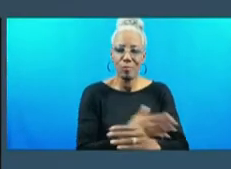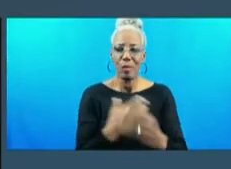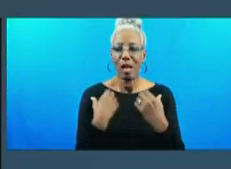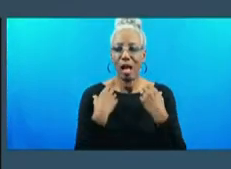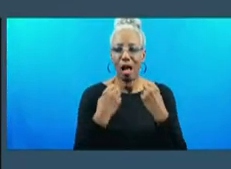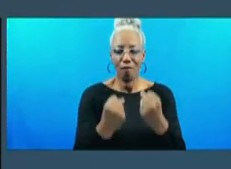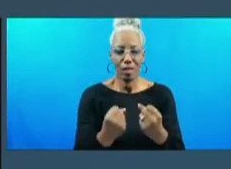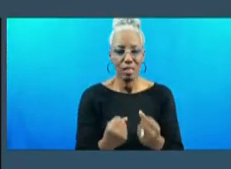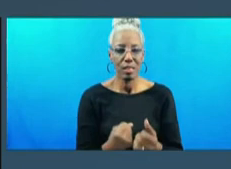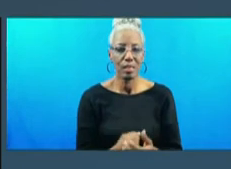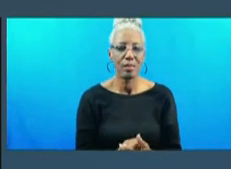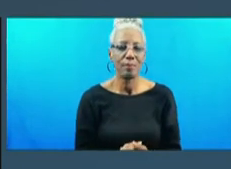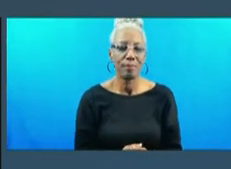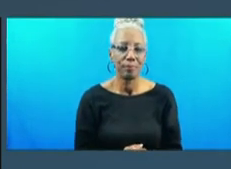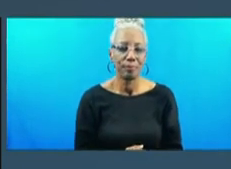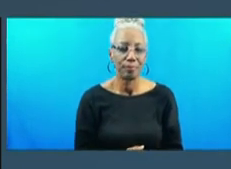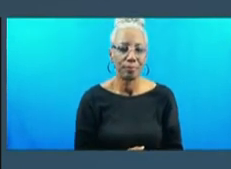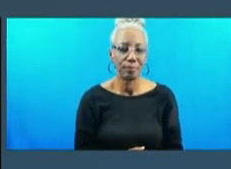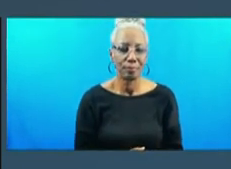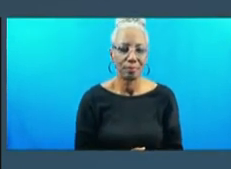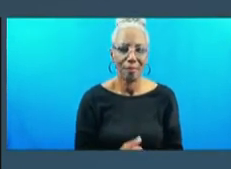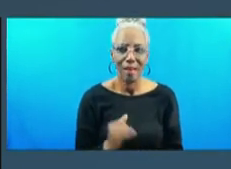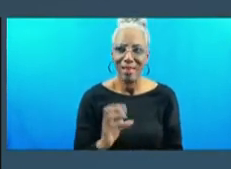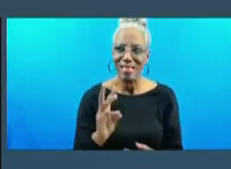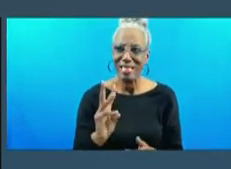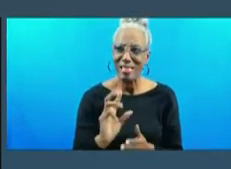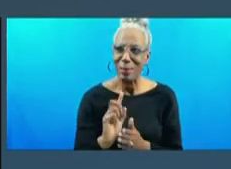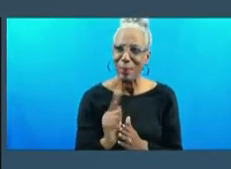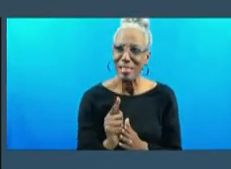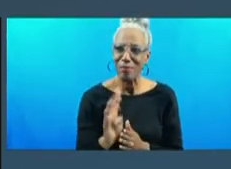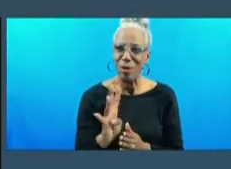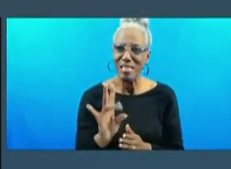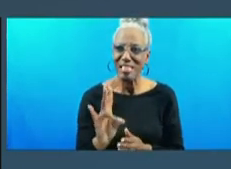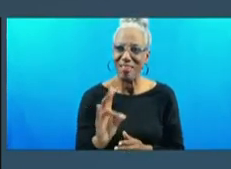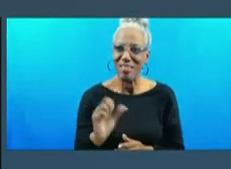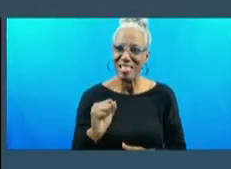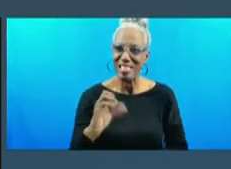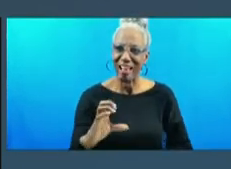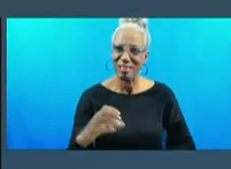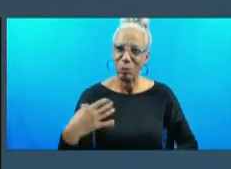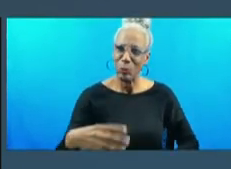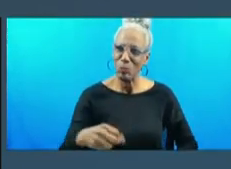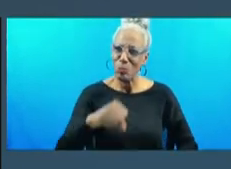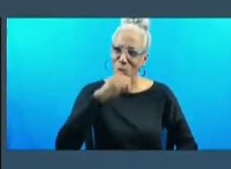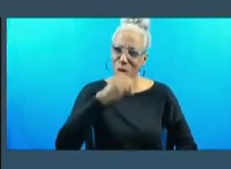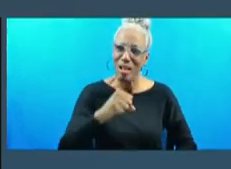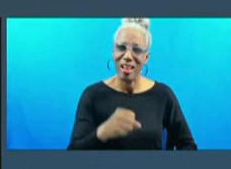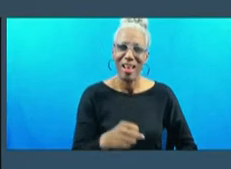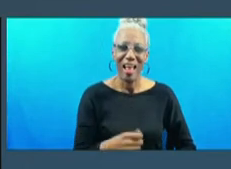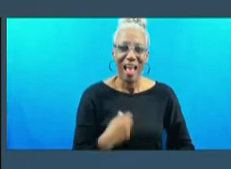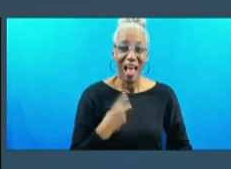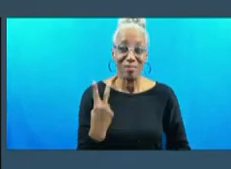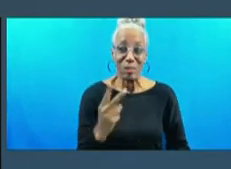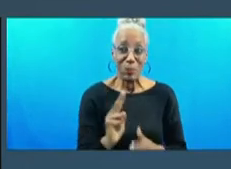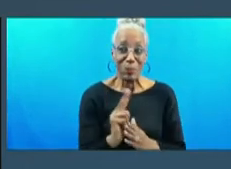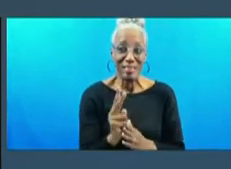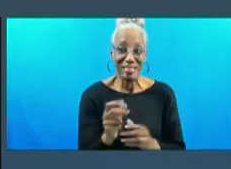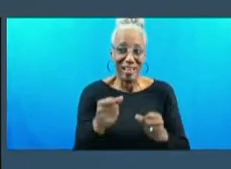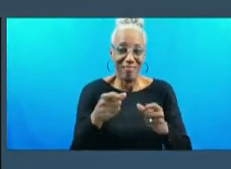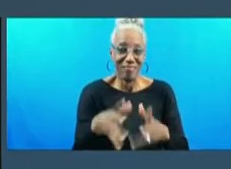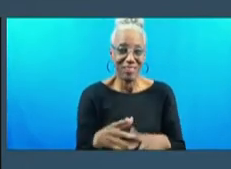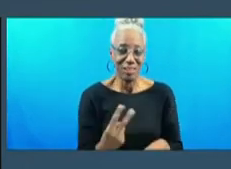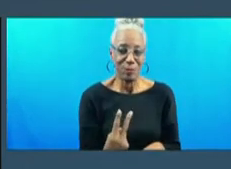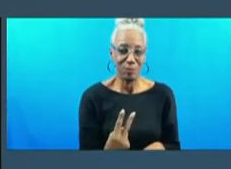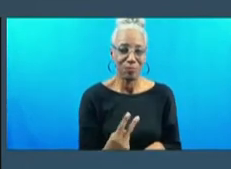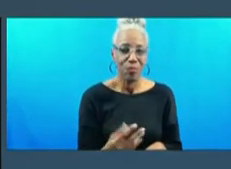Okay, that was 6 minutes and 47 seconds. I love it. So I have about 2 more minutes, and I just want to ask you a question about STEM pathways. I know